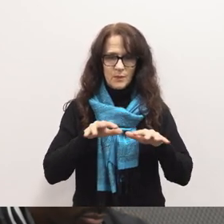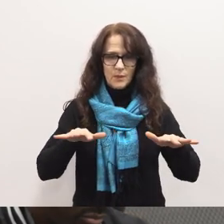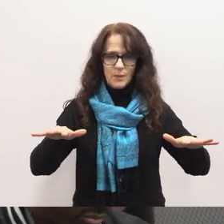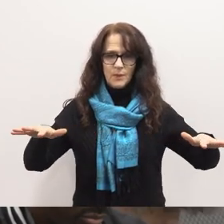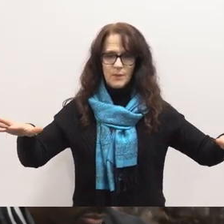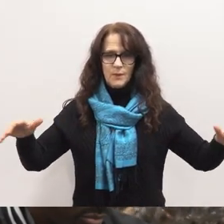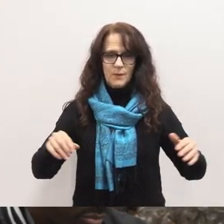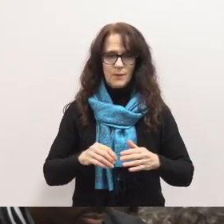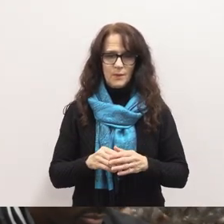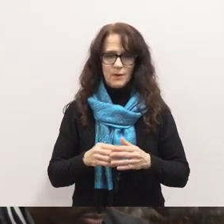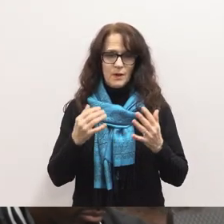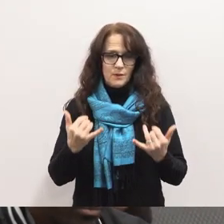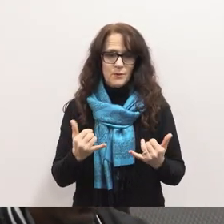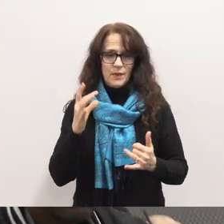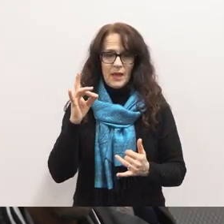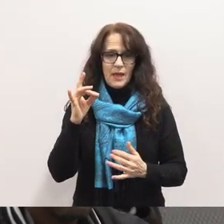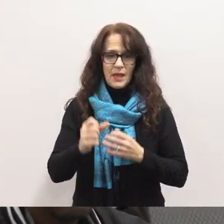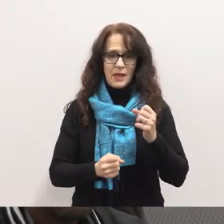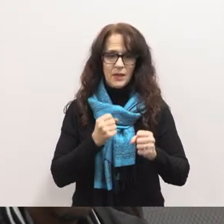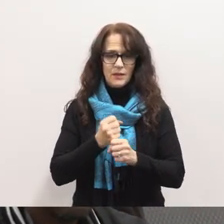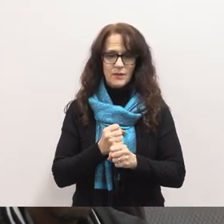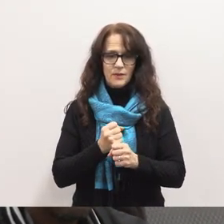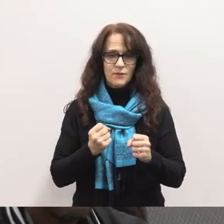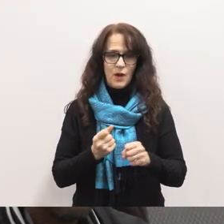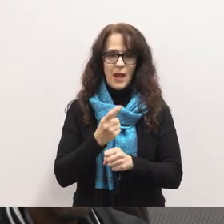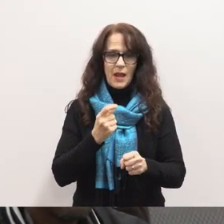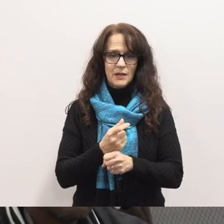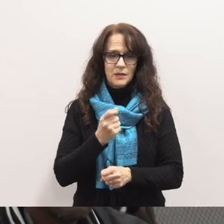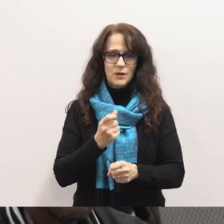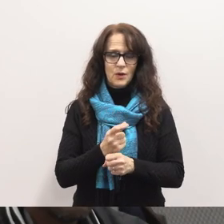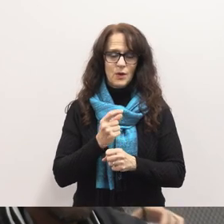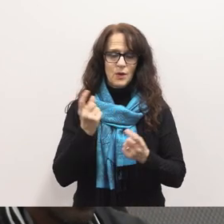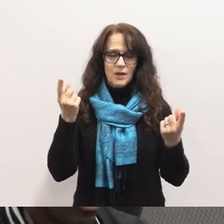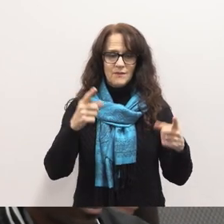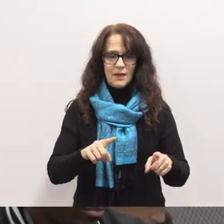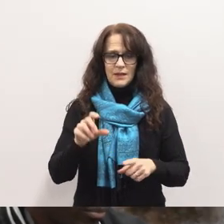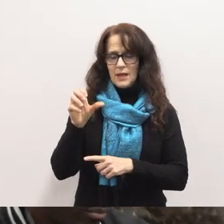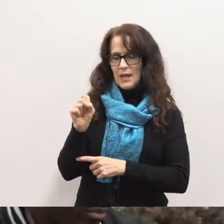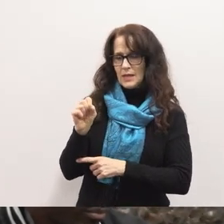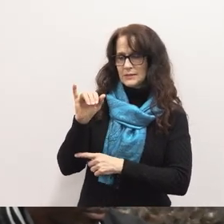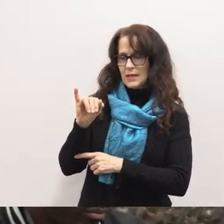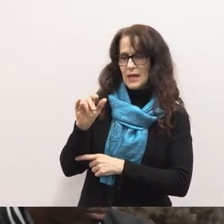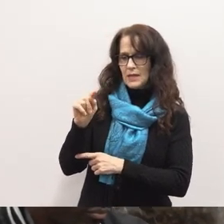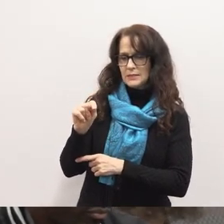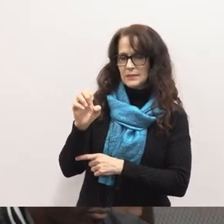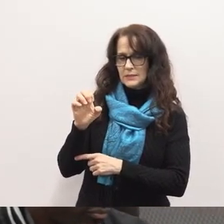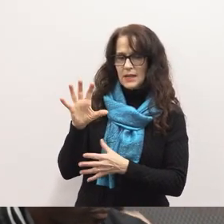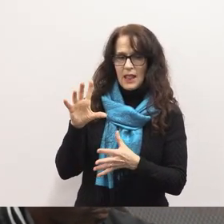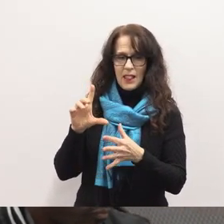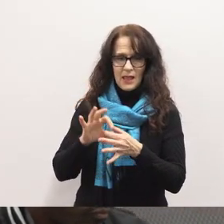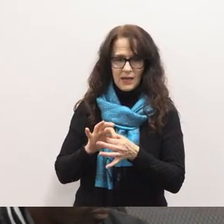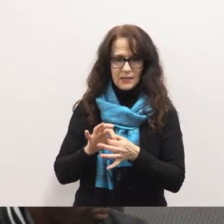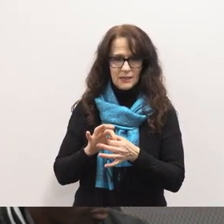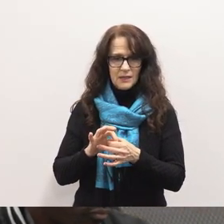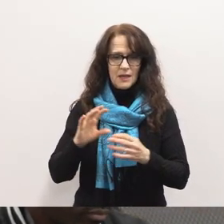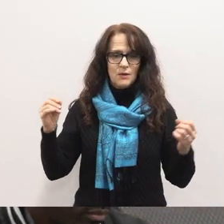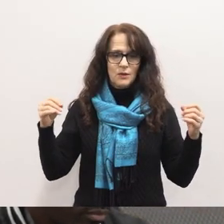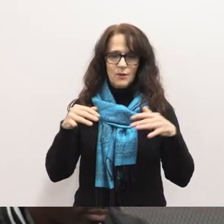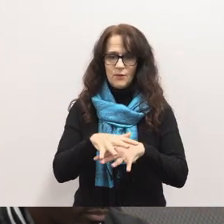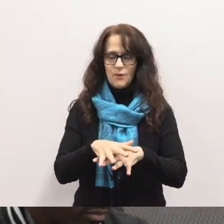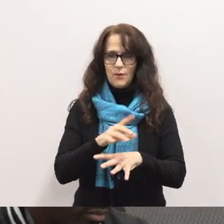to current eighth graders through an annual event that we host on campus called Site Night. Last week on campus, it was filled with middle